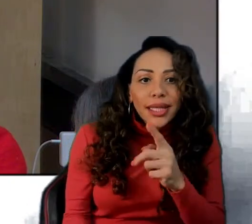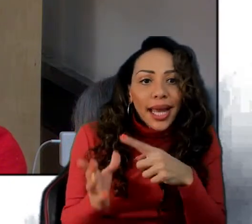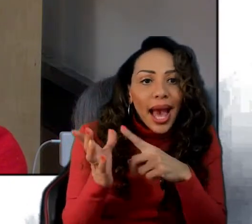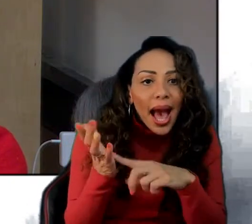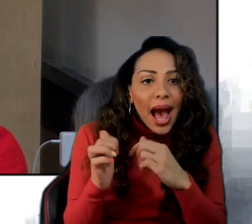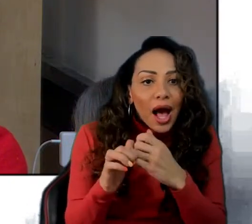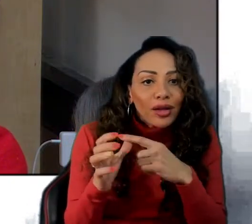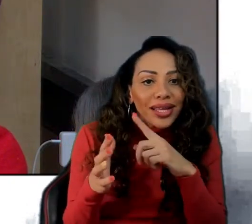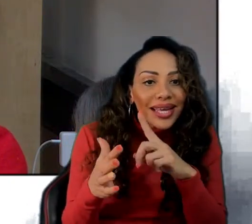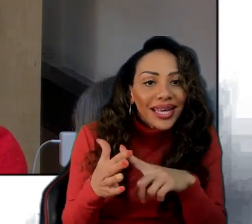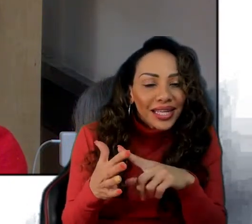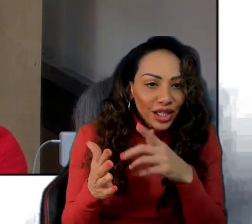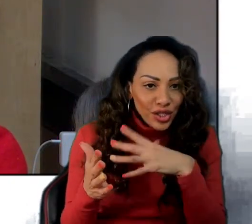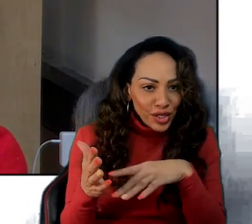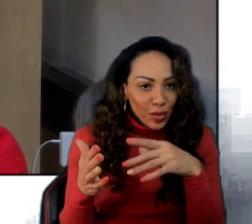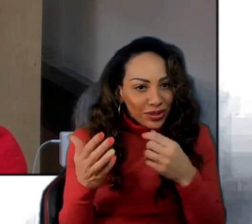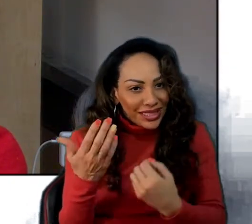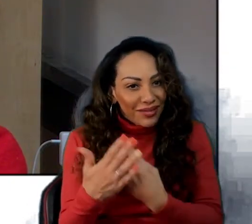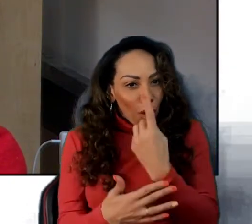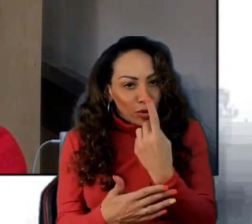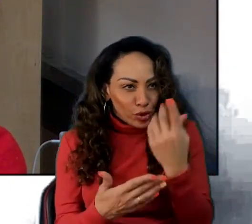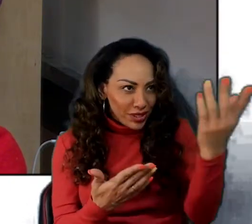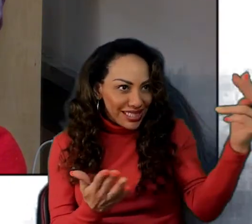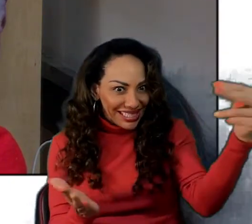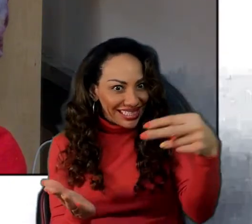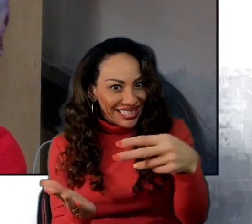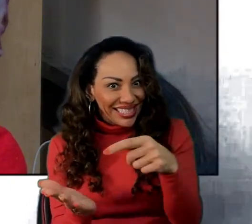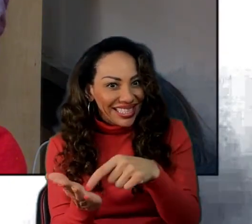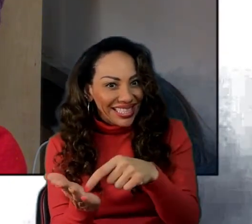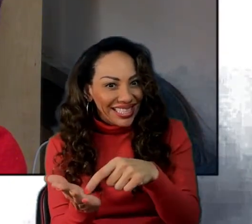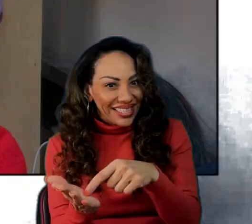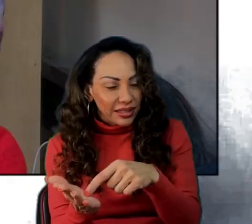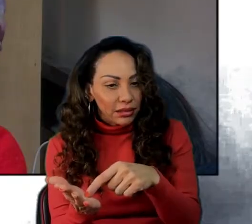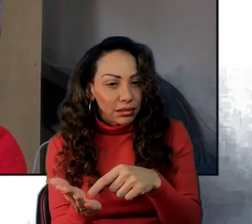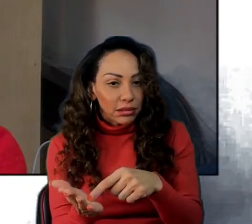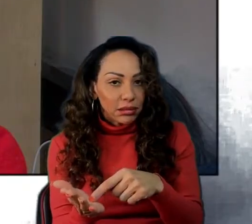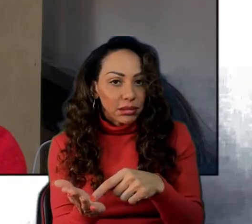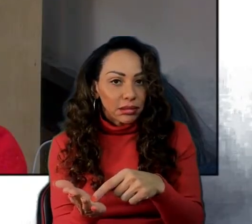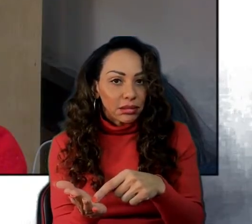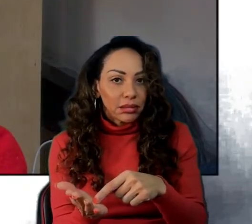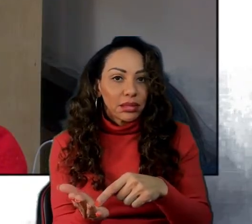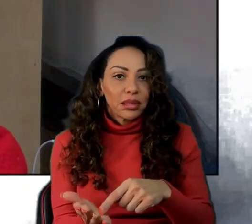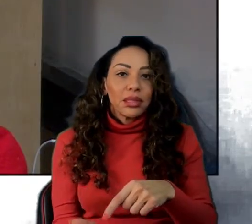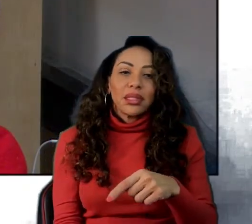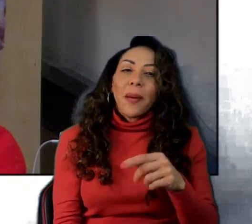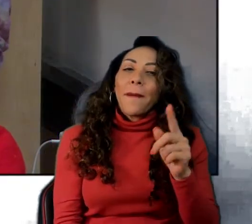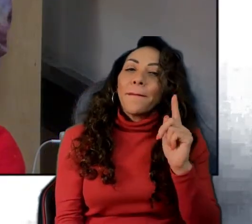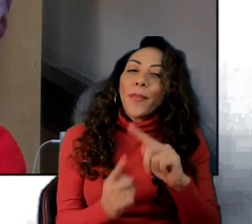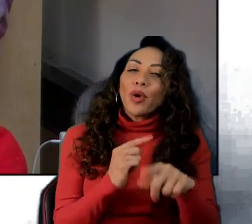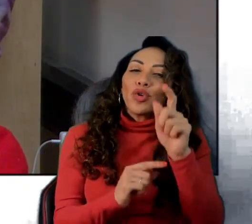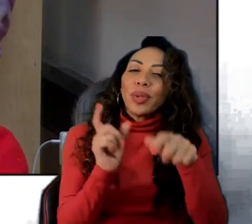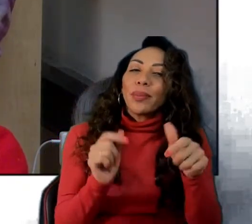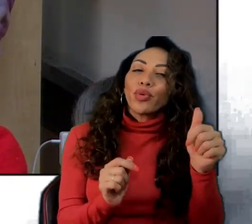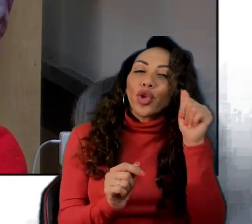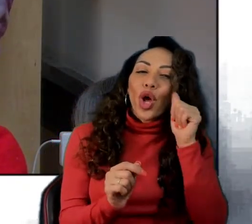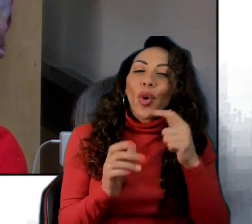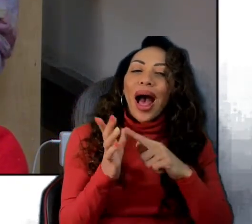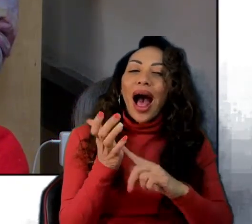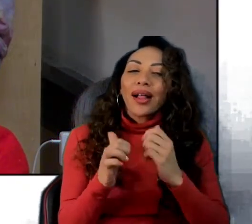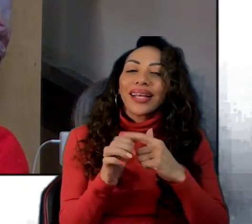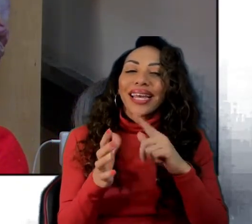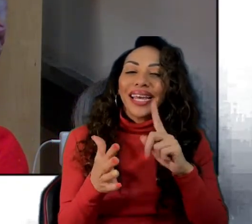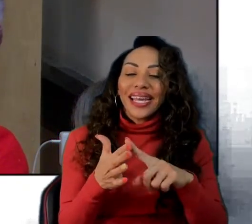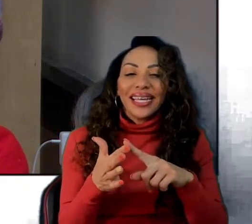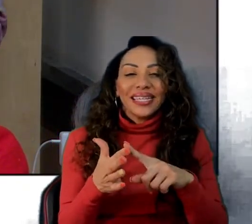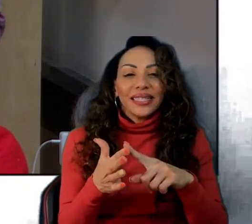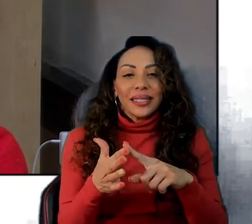encounter. And one experience that a lot of people maybe do know about algae is these harmful algal blooms, which can be bad for ecosystems, but they